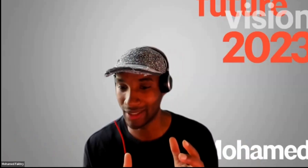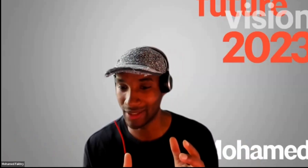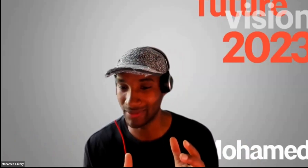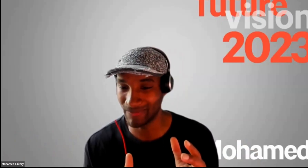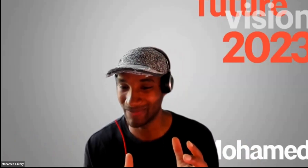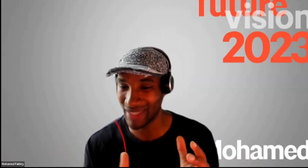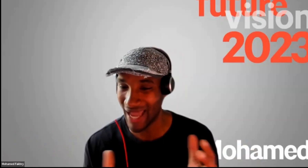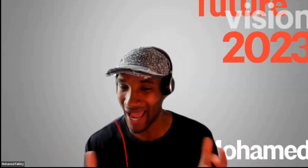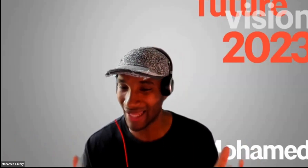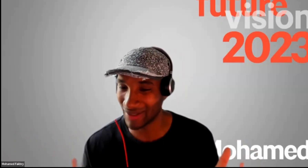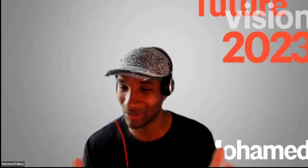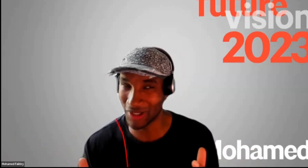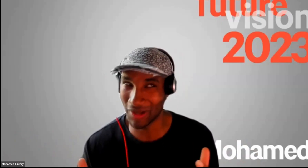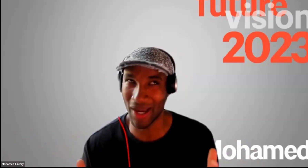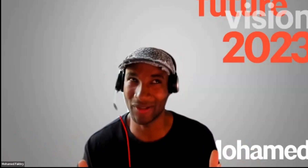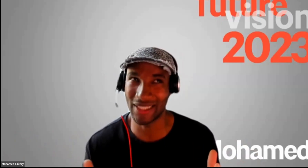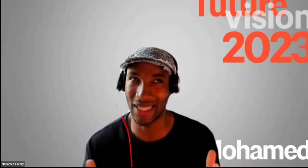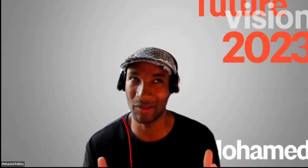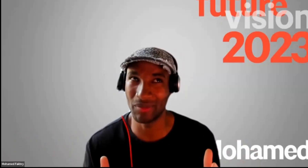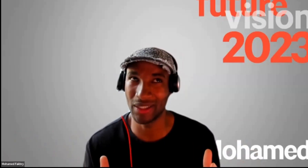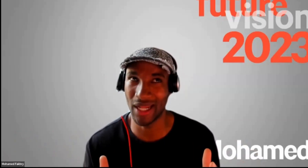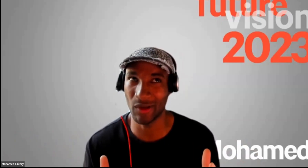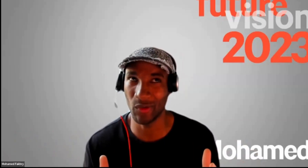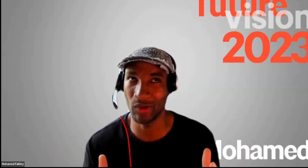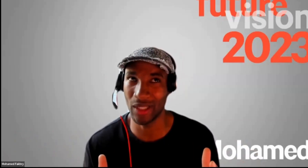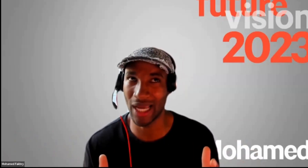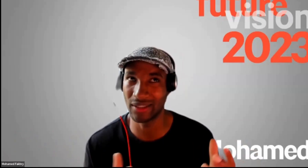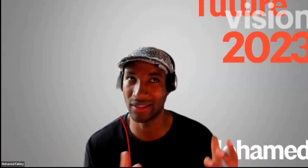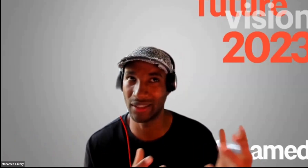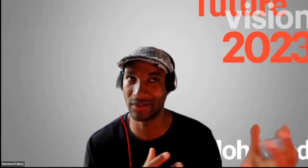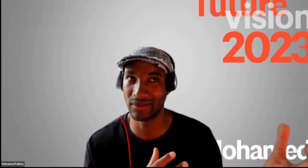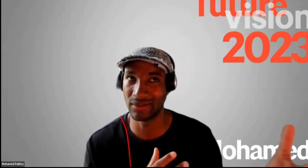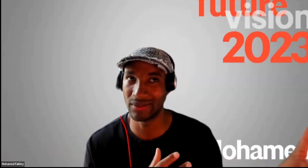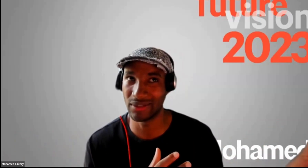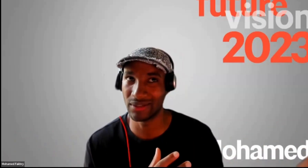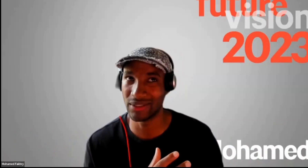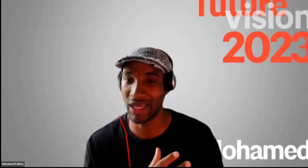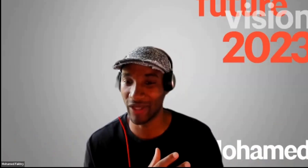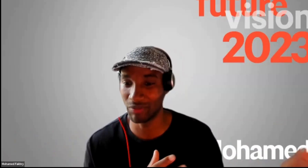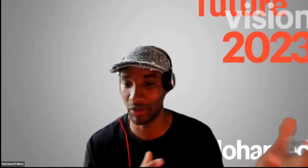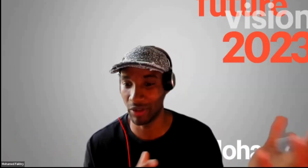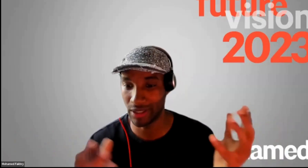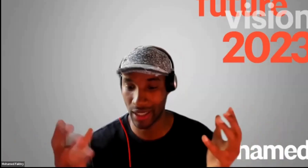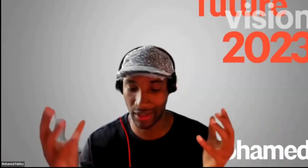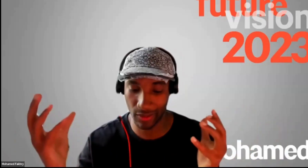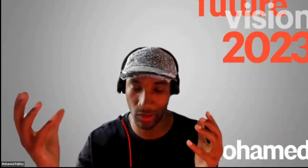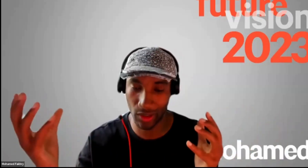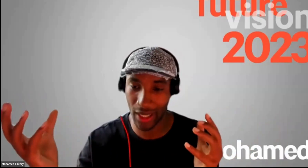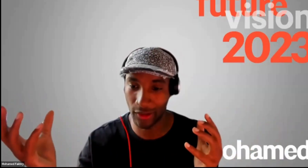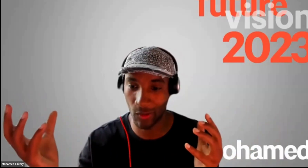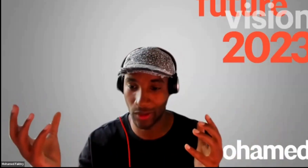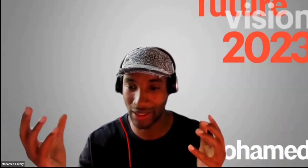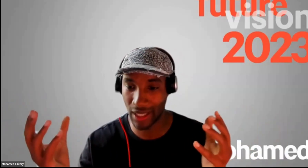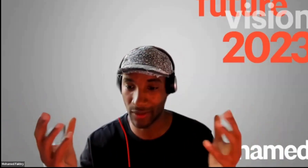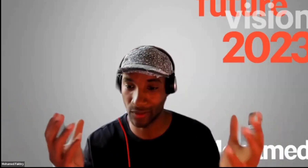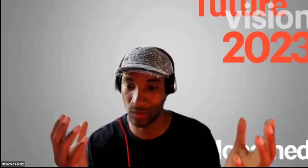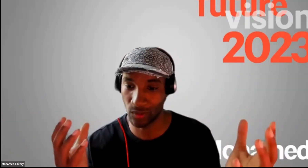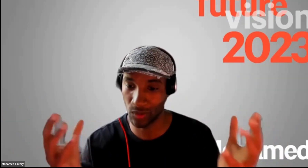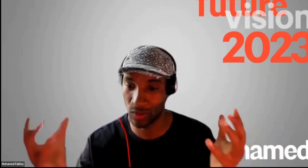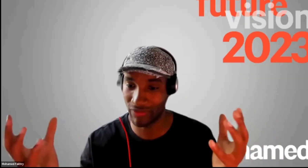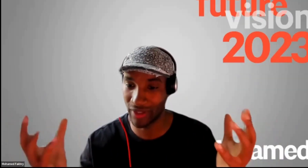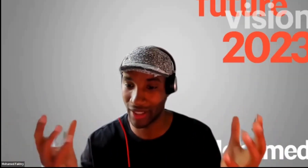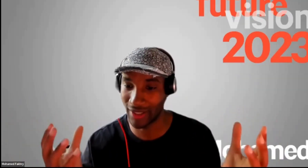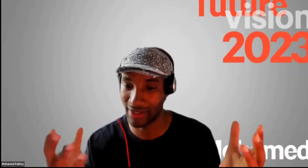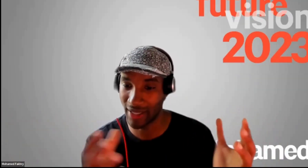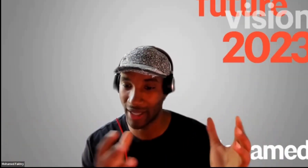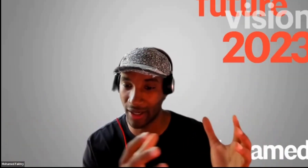world that is, I don't know how to say it, but like when you look at the deaf experience and then you look at the world, it's like